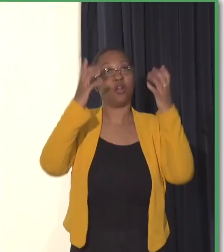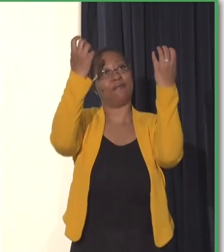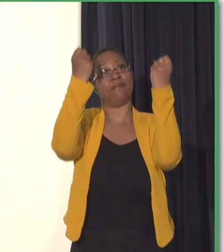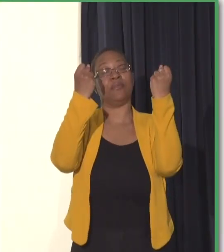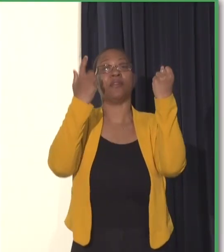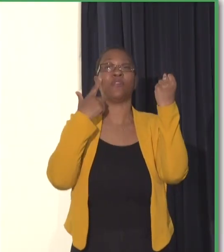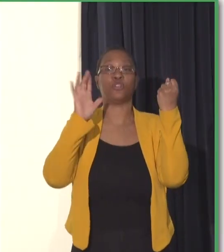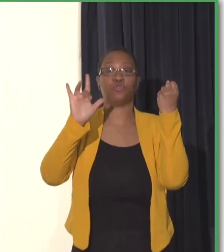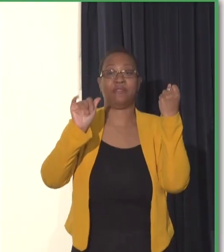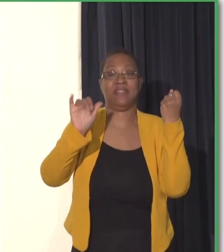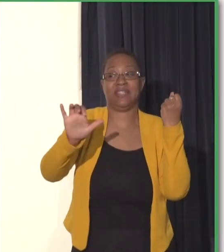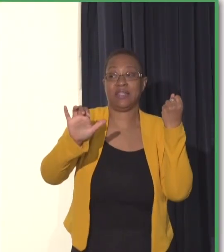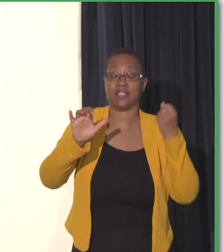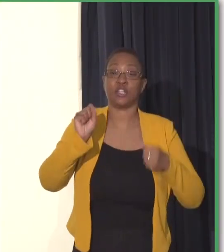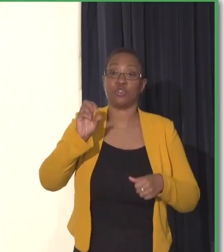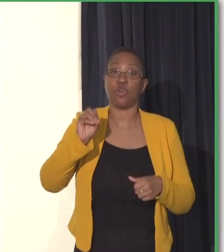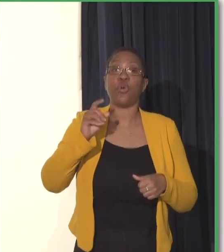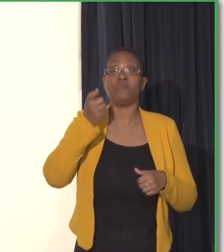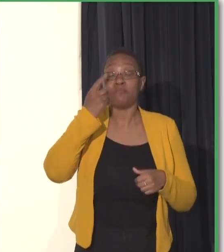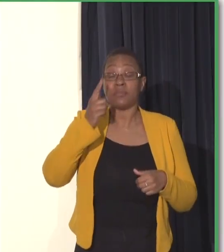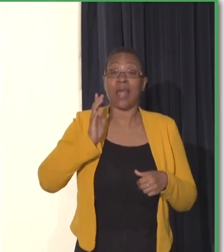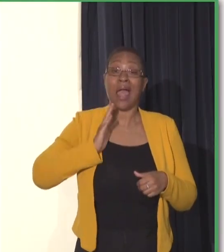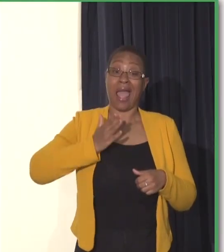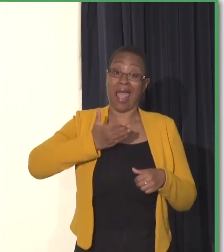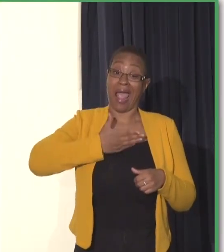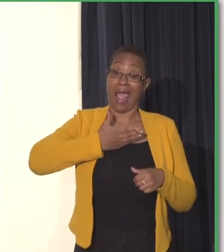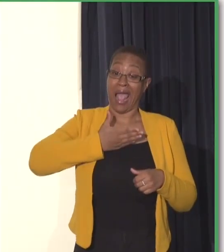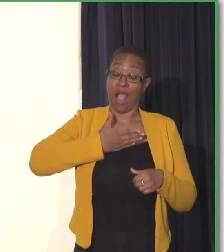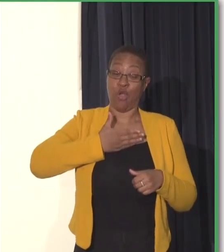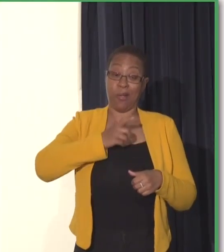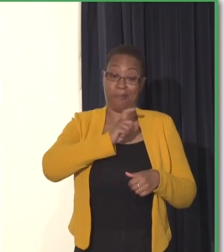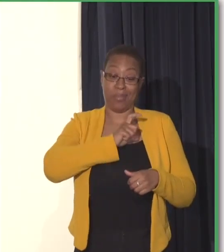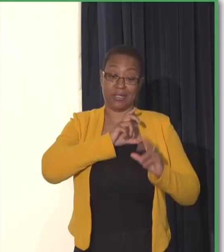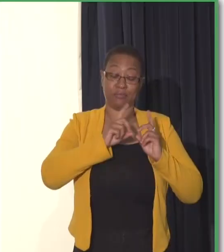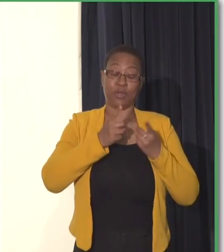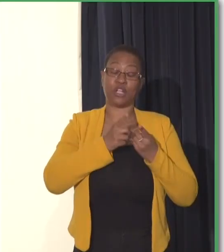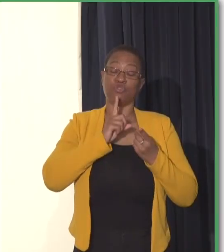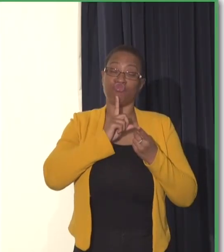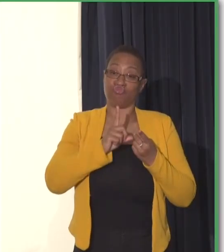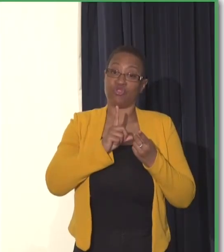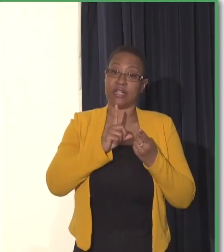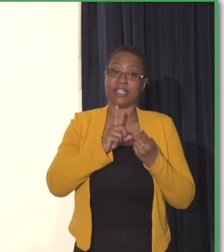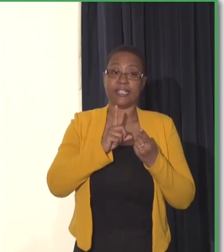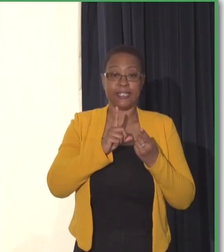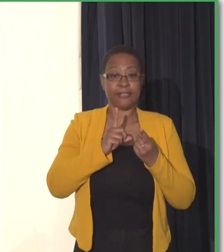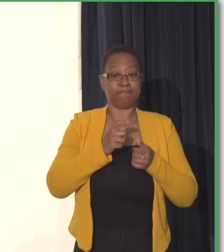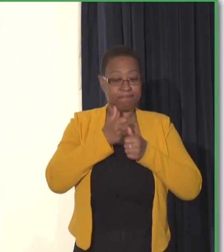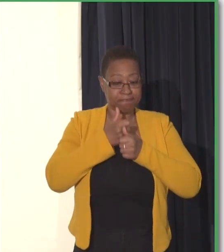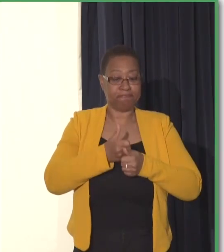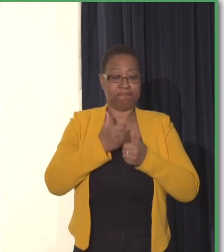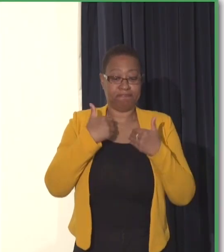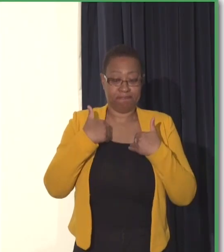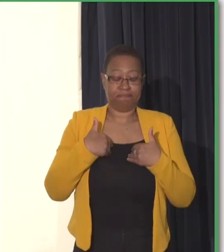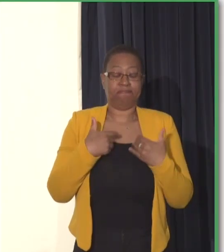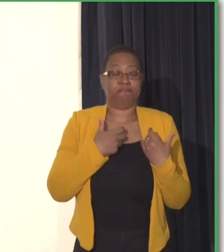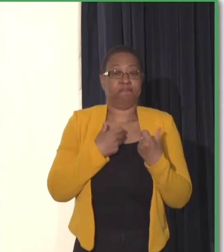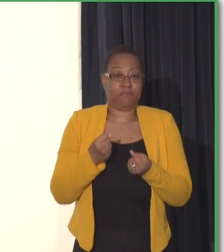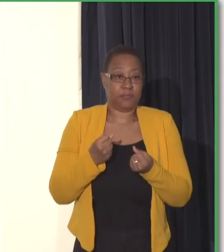just want you to know how fit our force is and how aggressive they are with respect to these physical